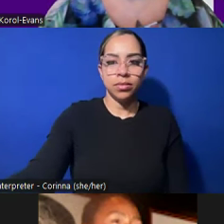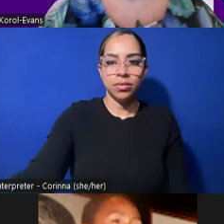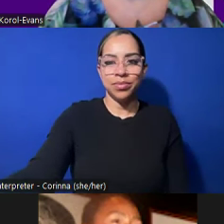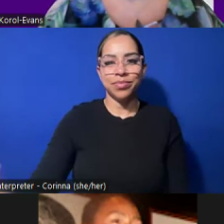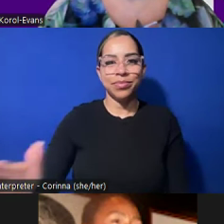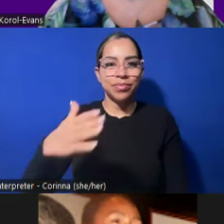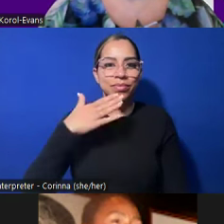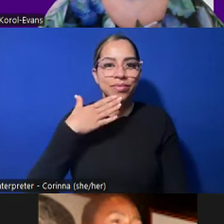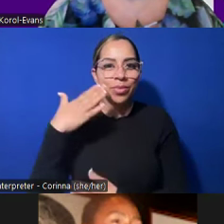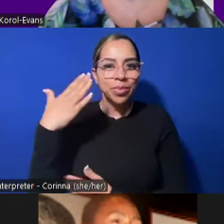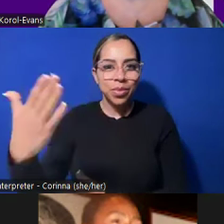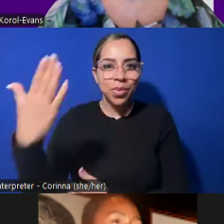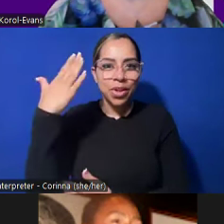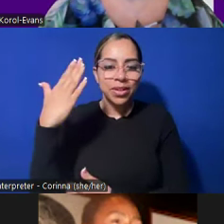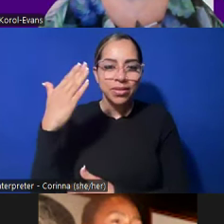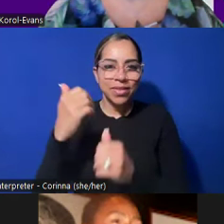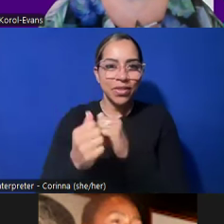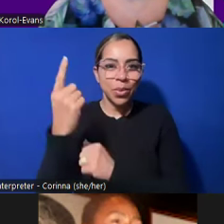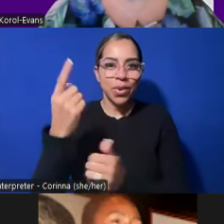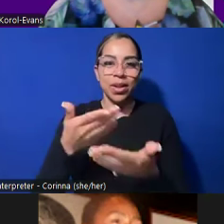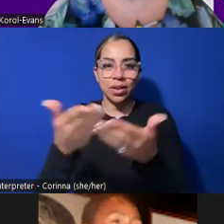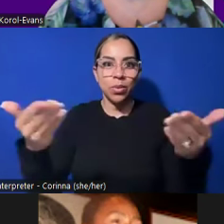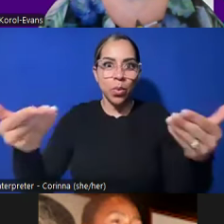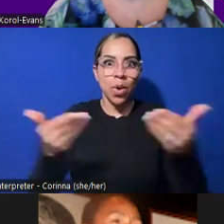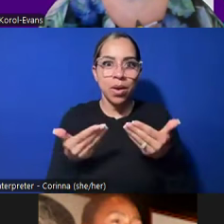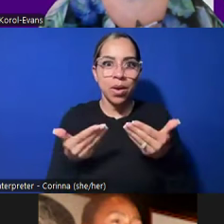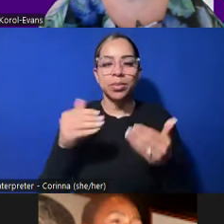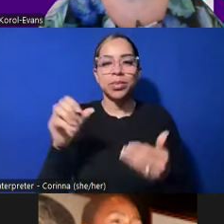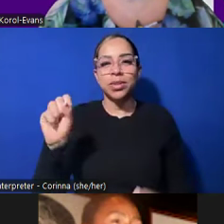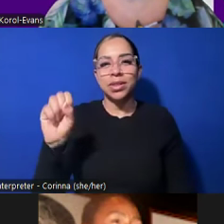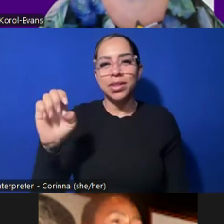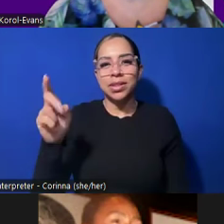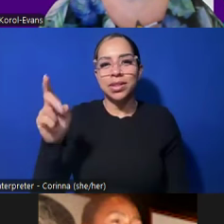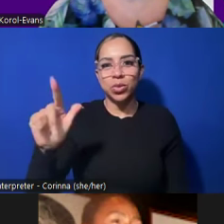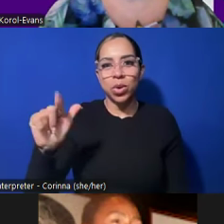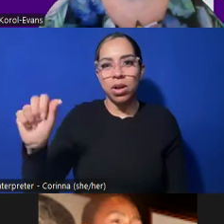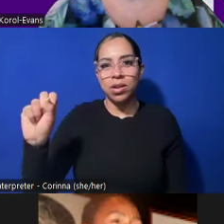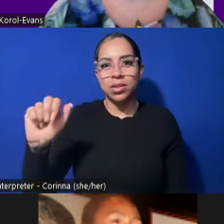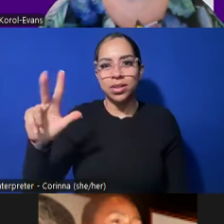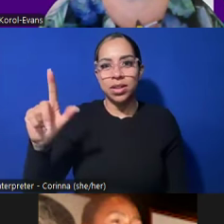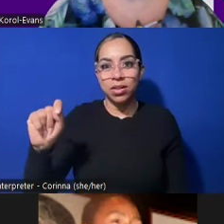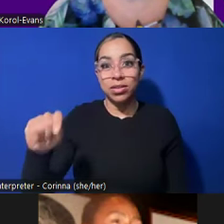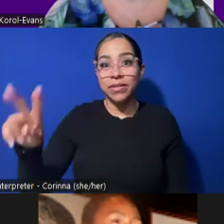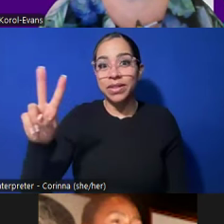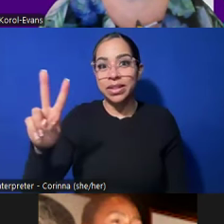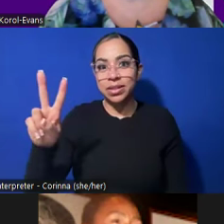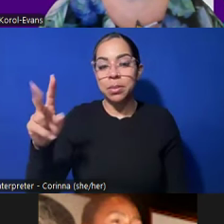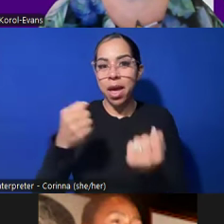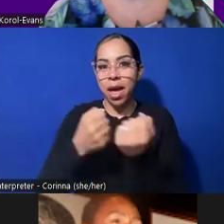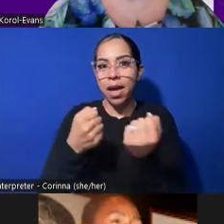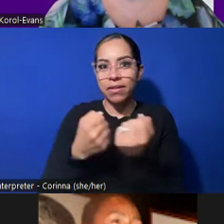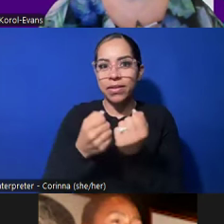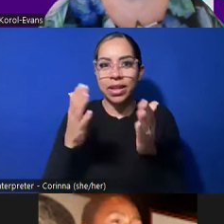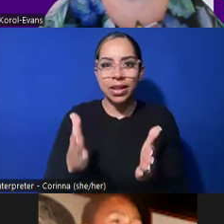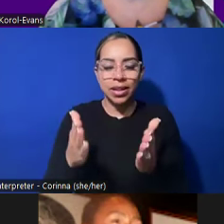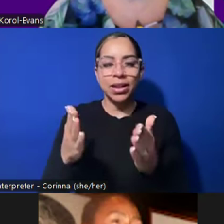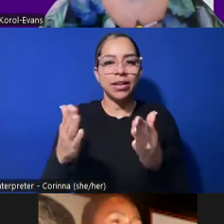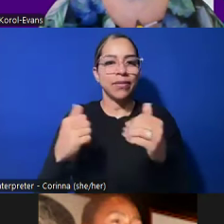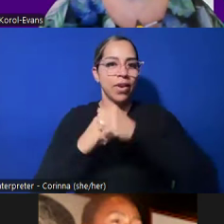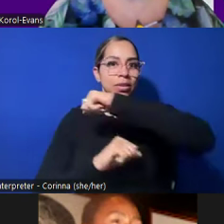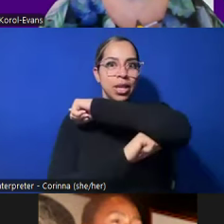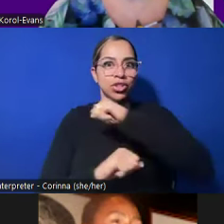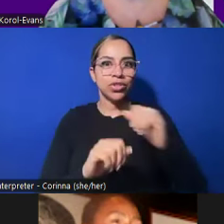Good morning, everyone, and welcome to our Sexual Assault Victim Advocate Fundamentals training series. Today is day 2